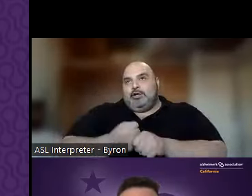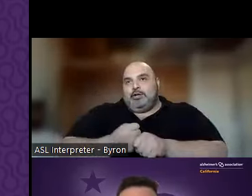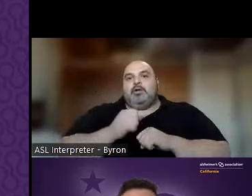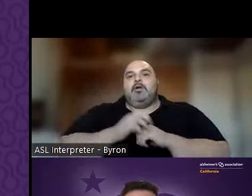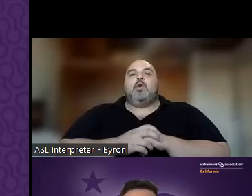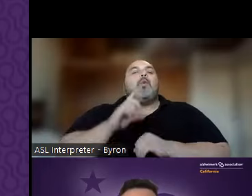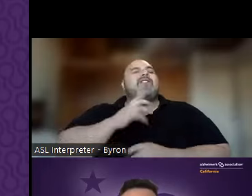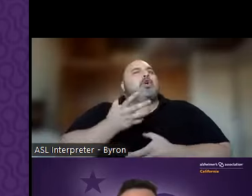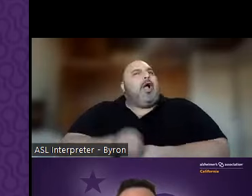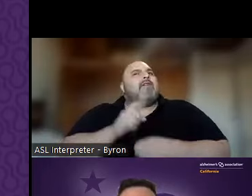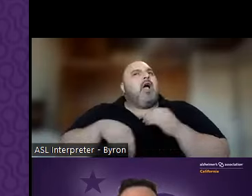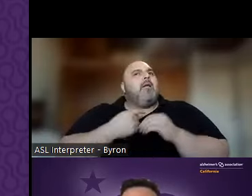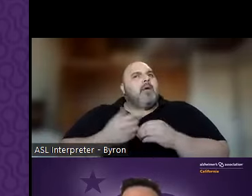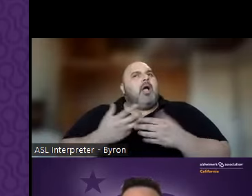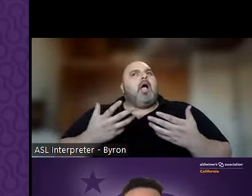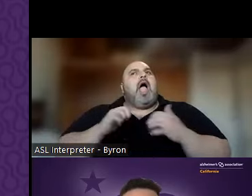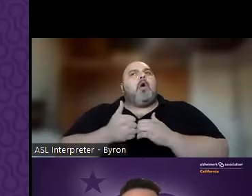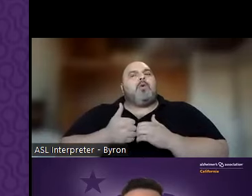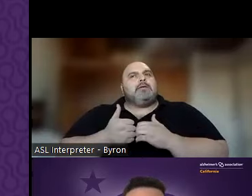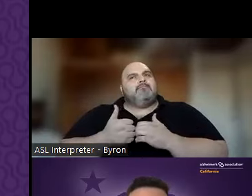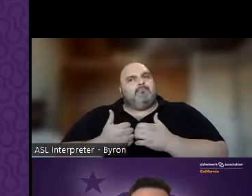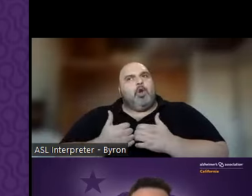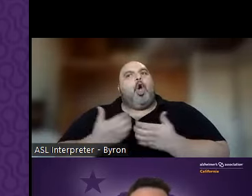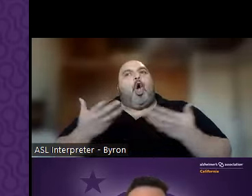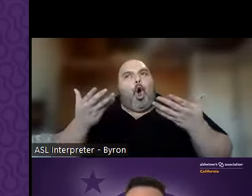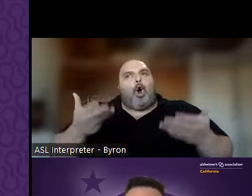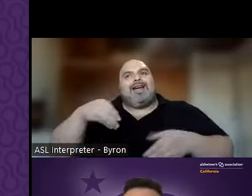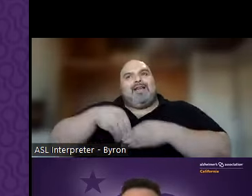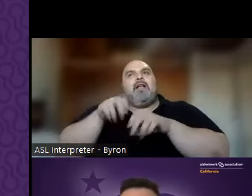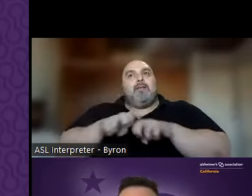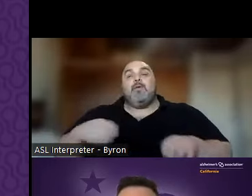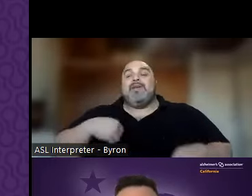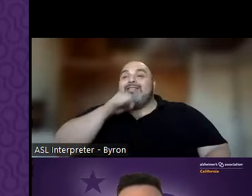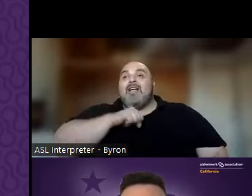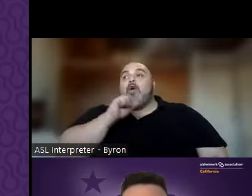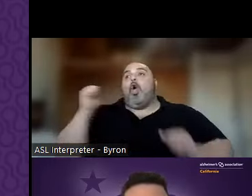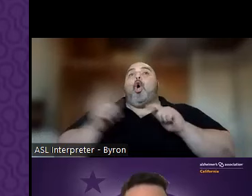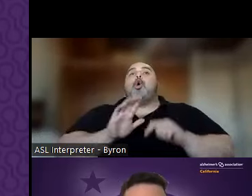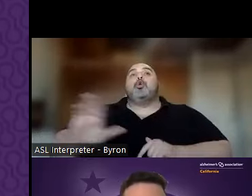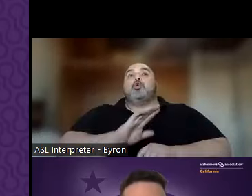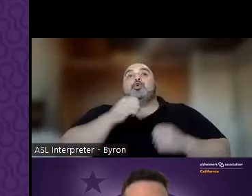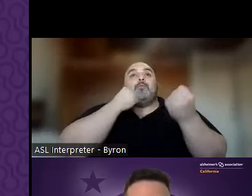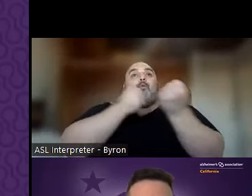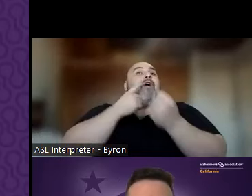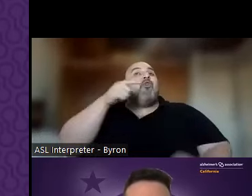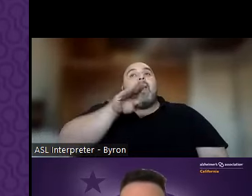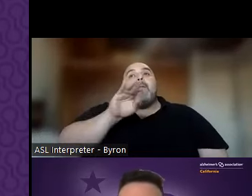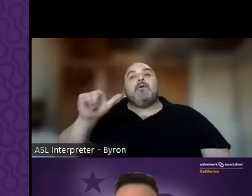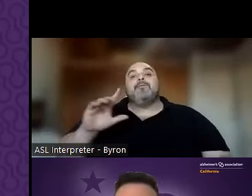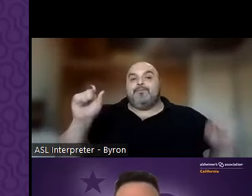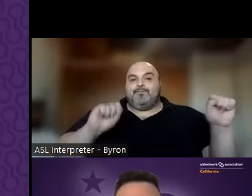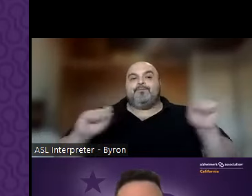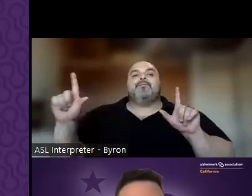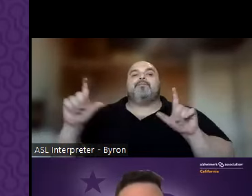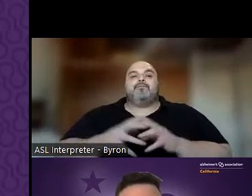confident about how we're standing in that committee and would love everybody's support on that bill. If you could move on to the next slide.